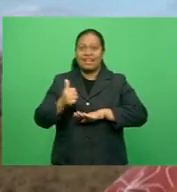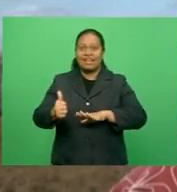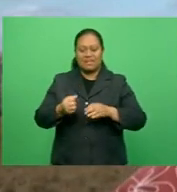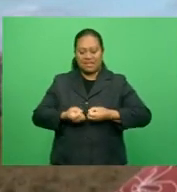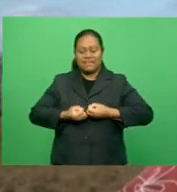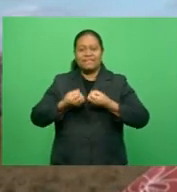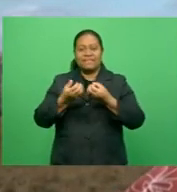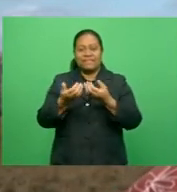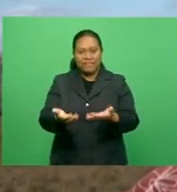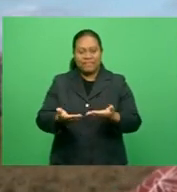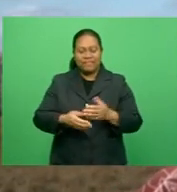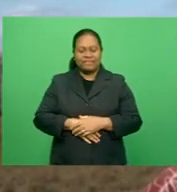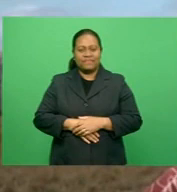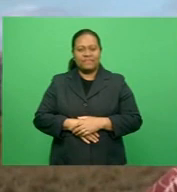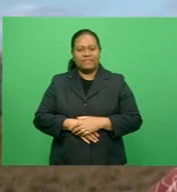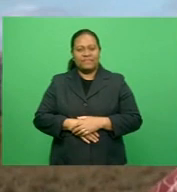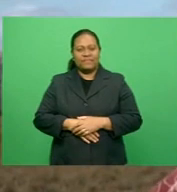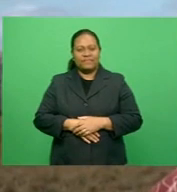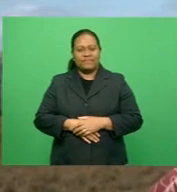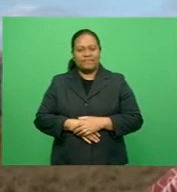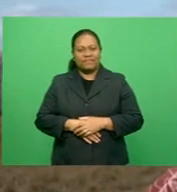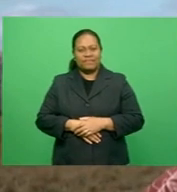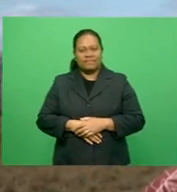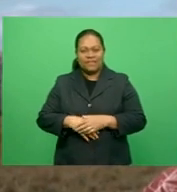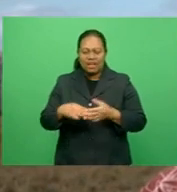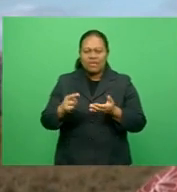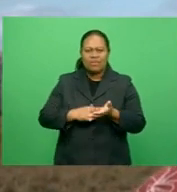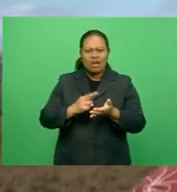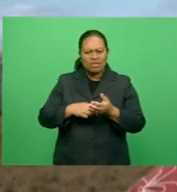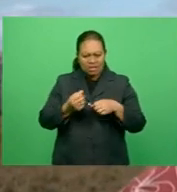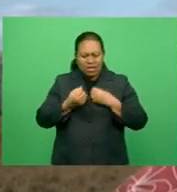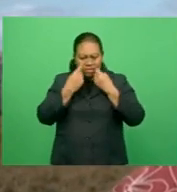fish and prawns here making